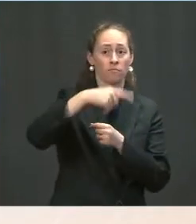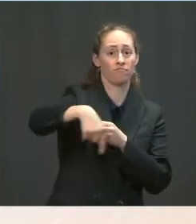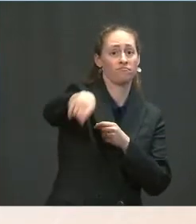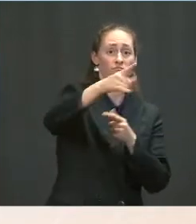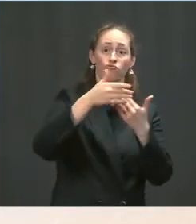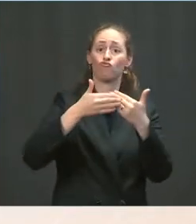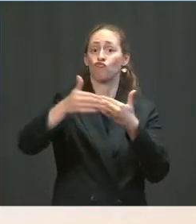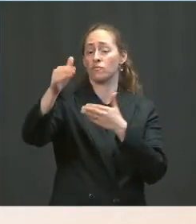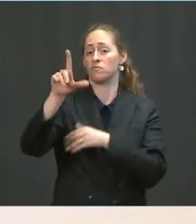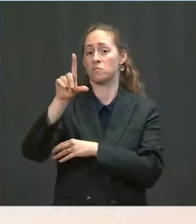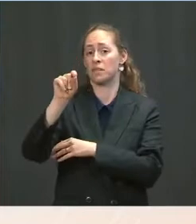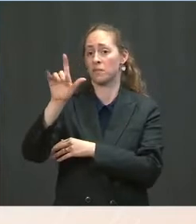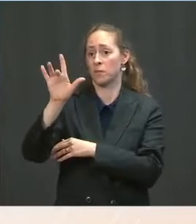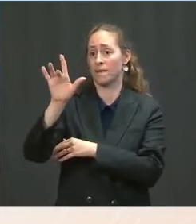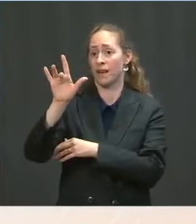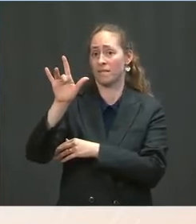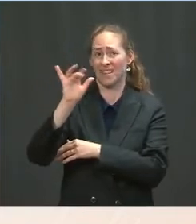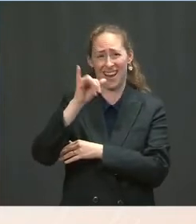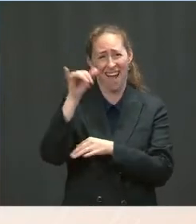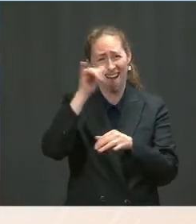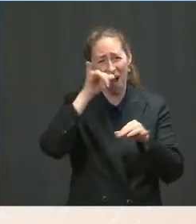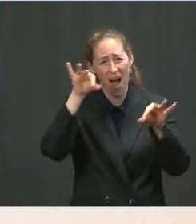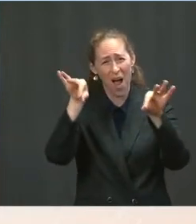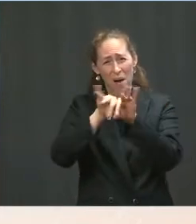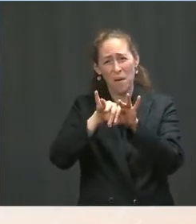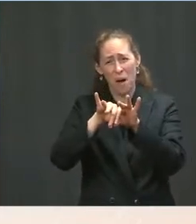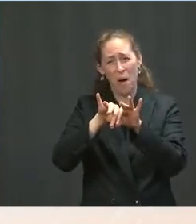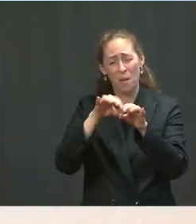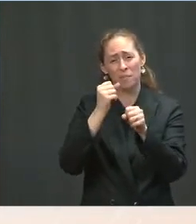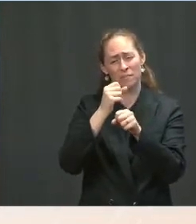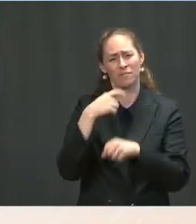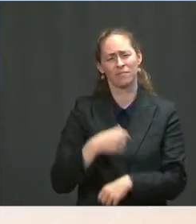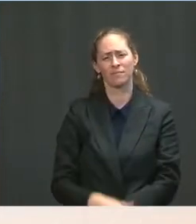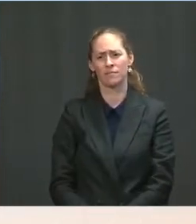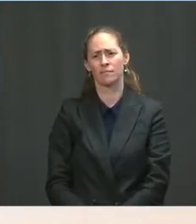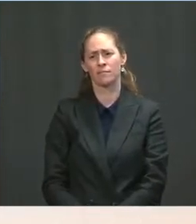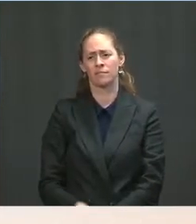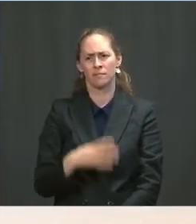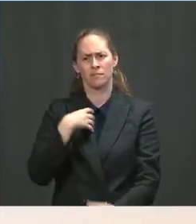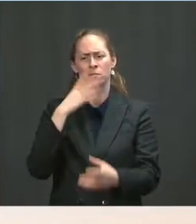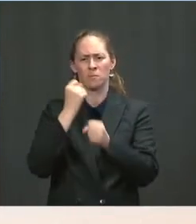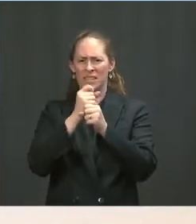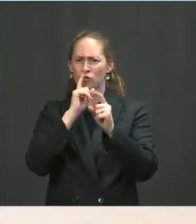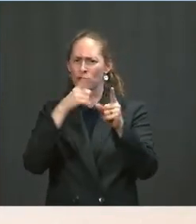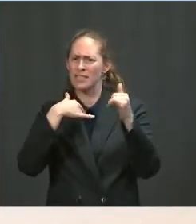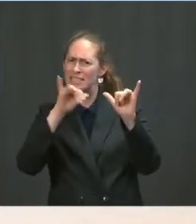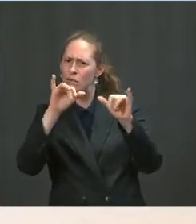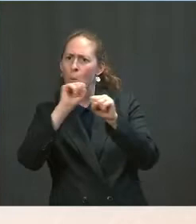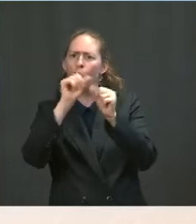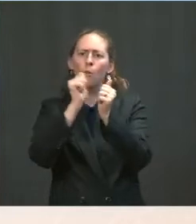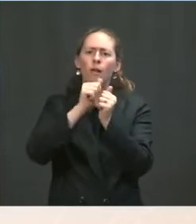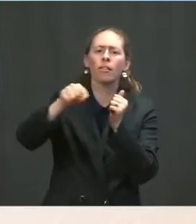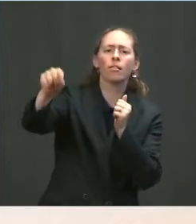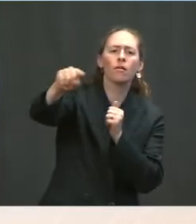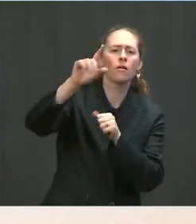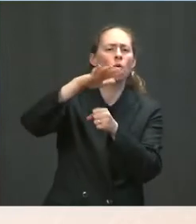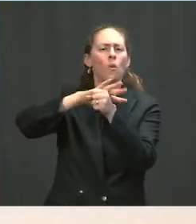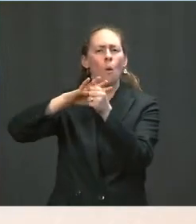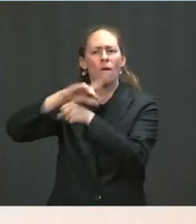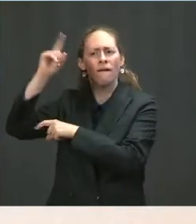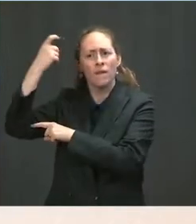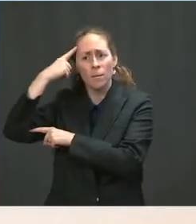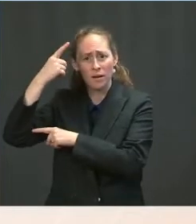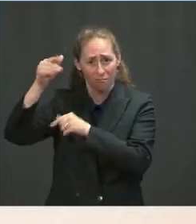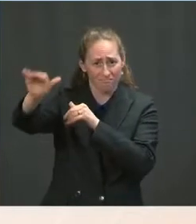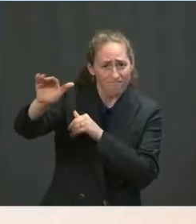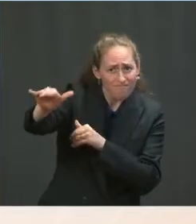are so critical, they're so important. And so we're making sure that we continue to work with local governments to get that out. Yes, I